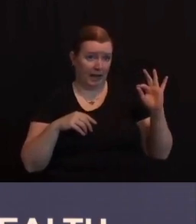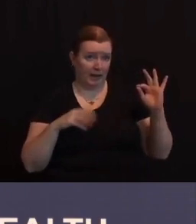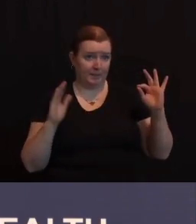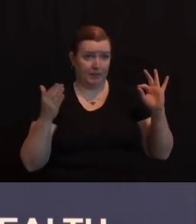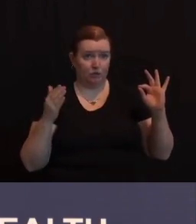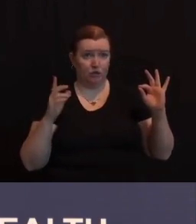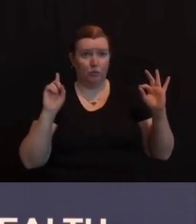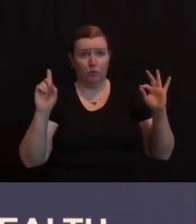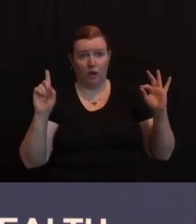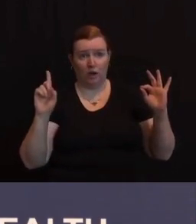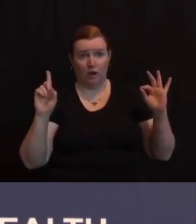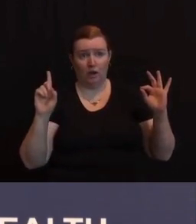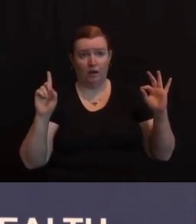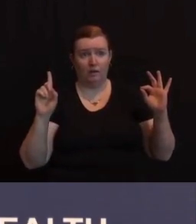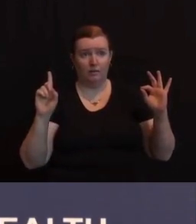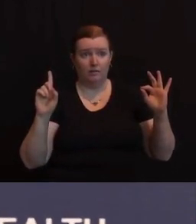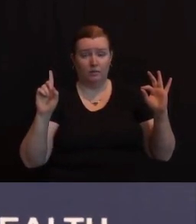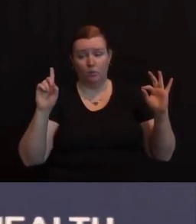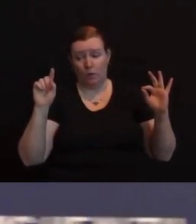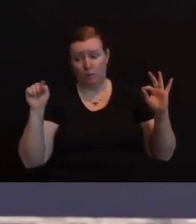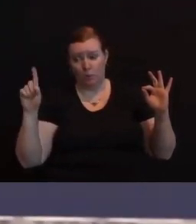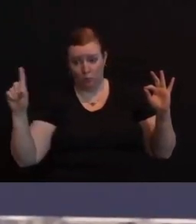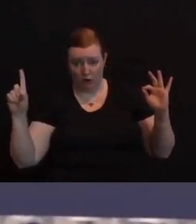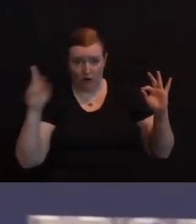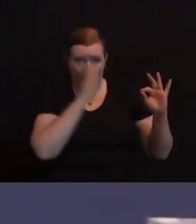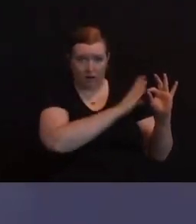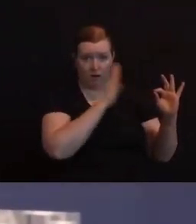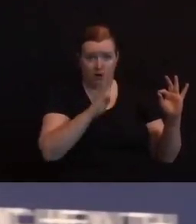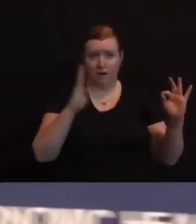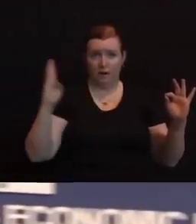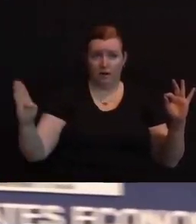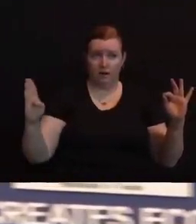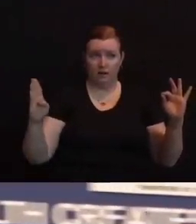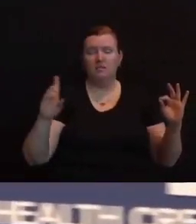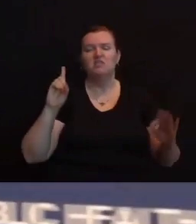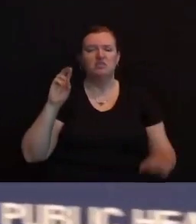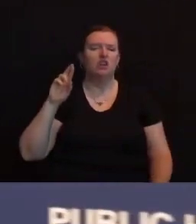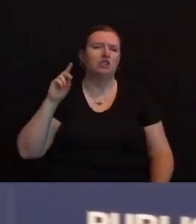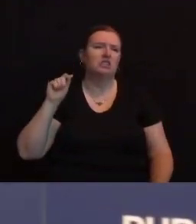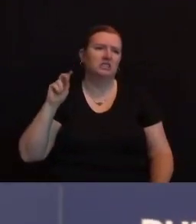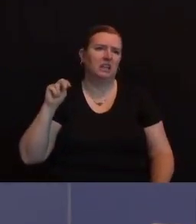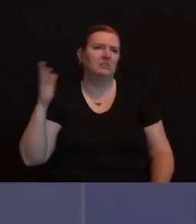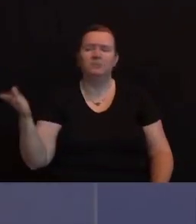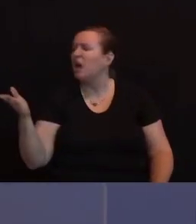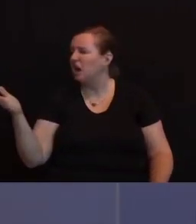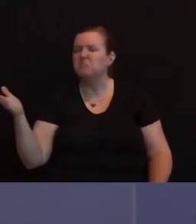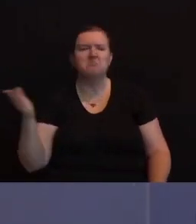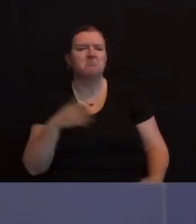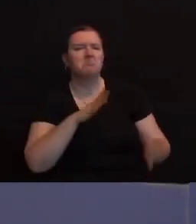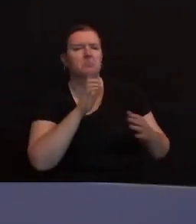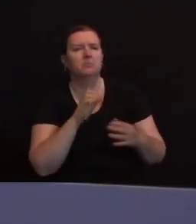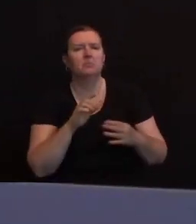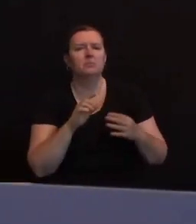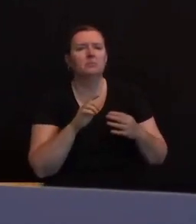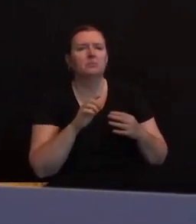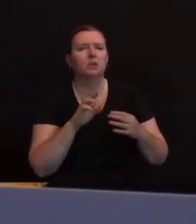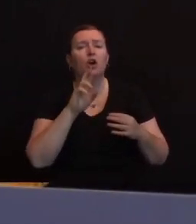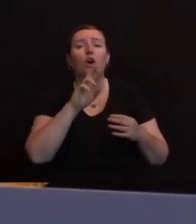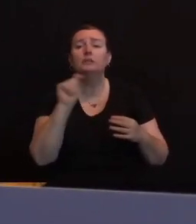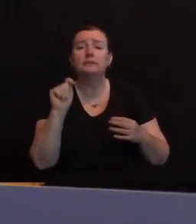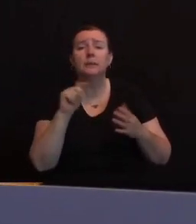Tina, please. Again, the RT refers to, for every one case that you